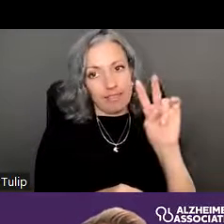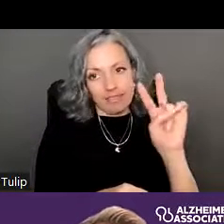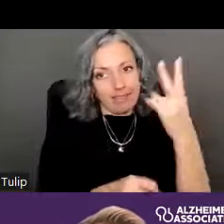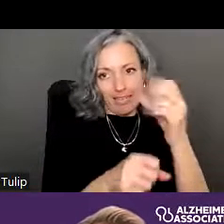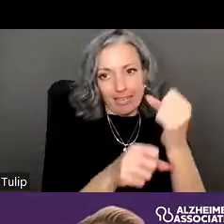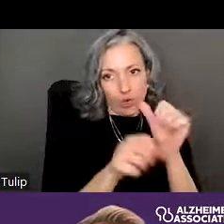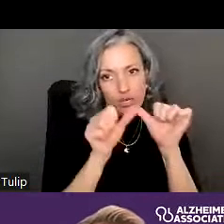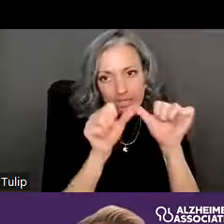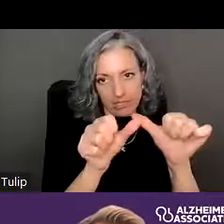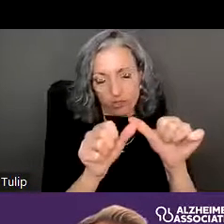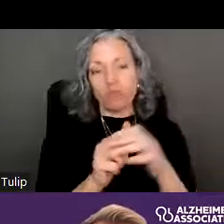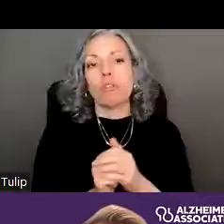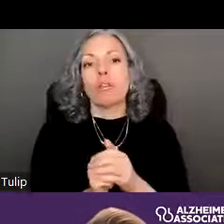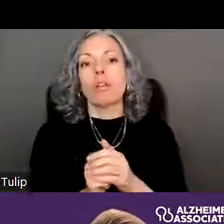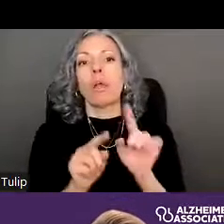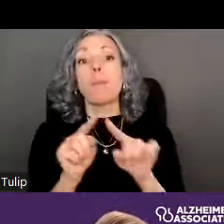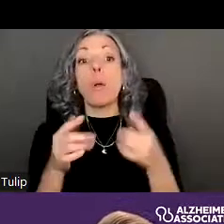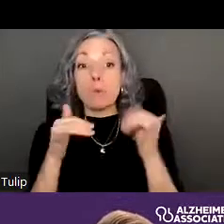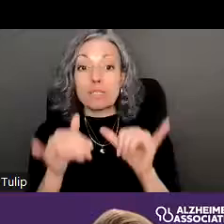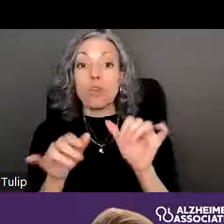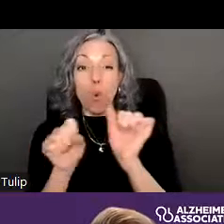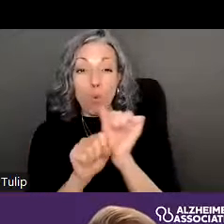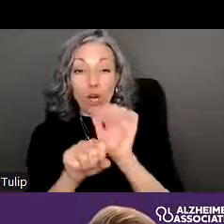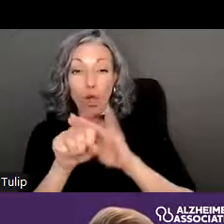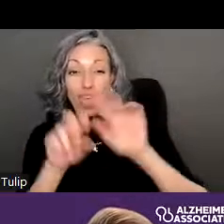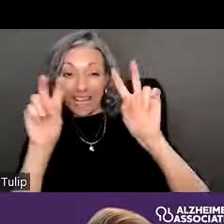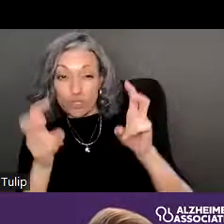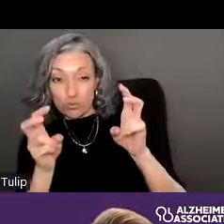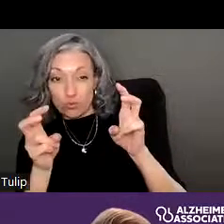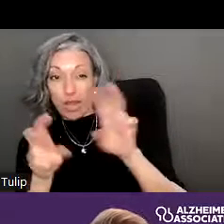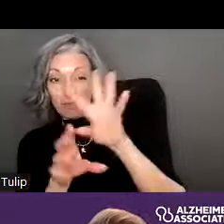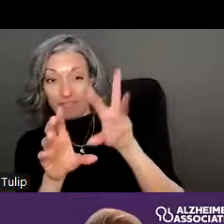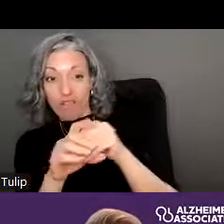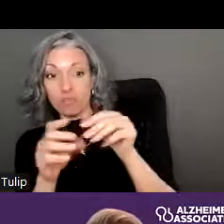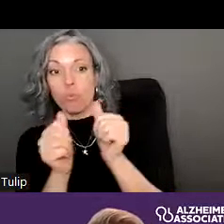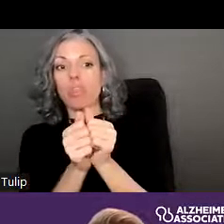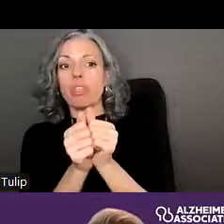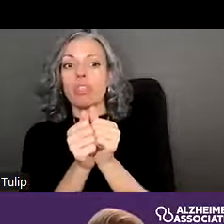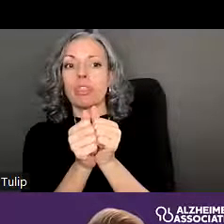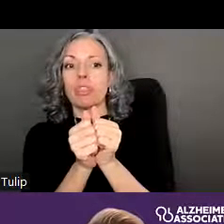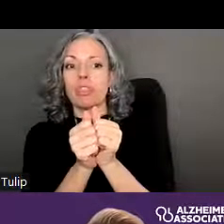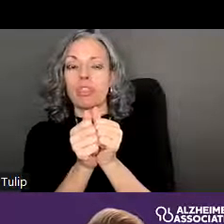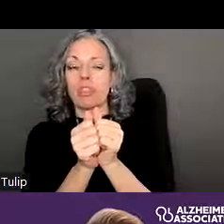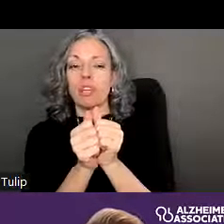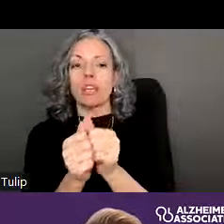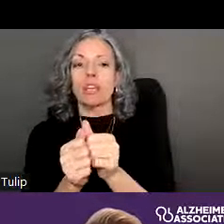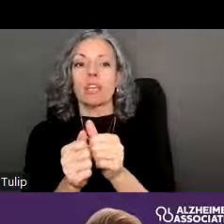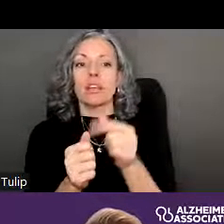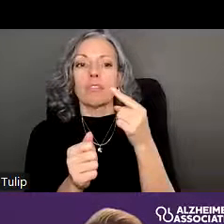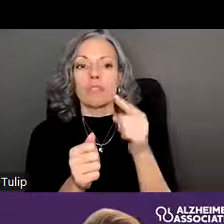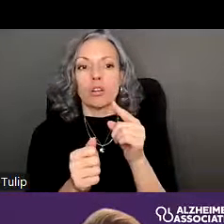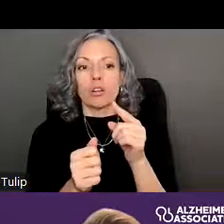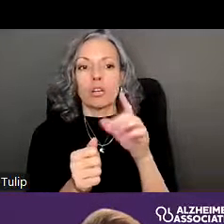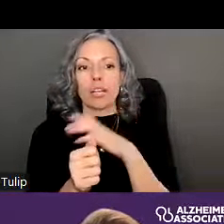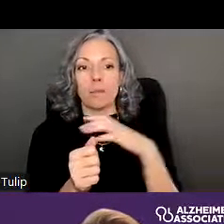year, but we are still working on this issue. And actually we've engaged with the Commission on Peace Officer Standards and